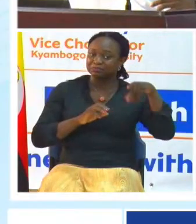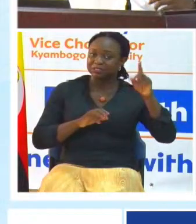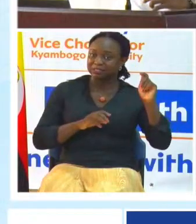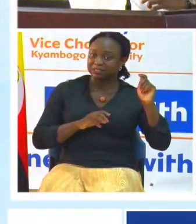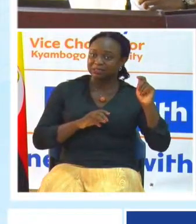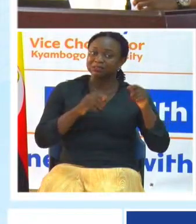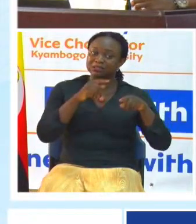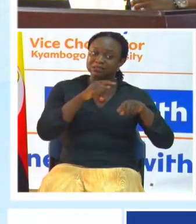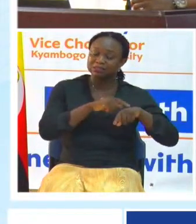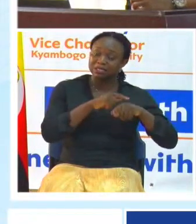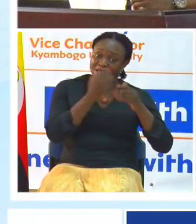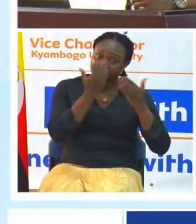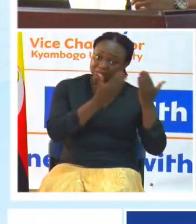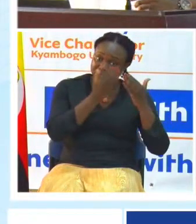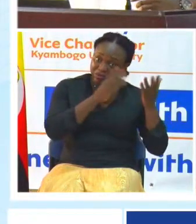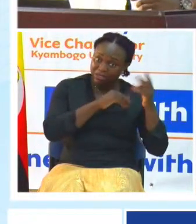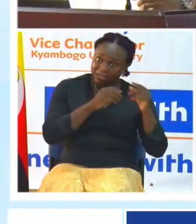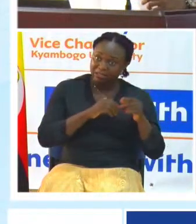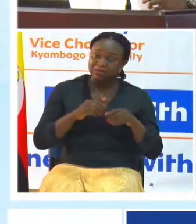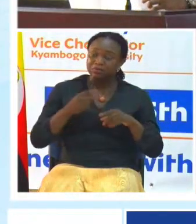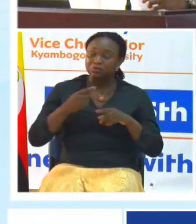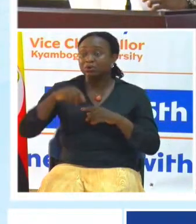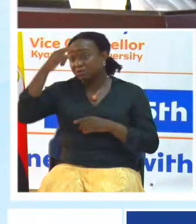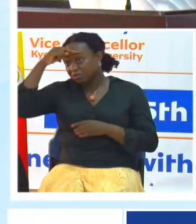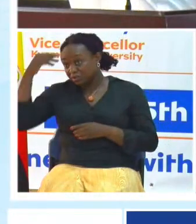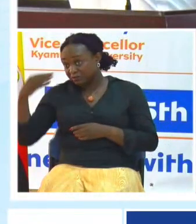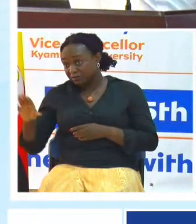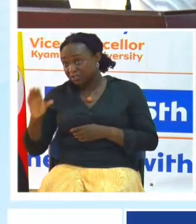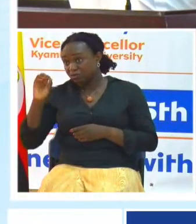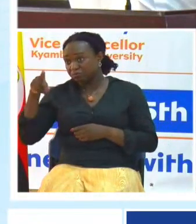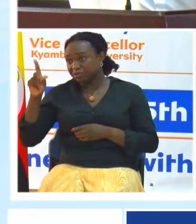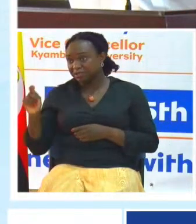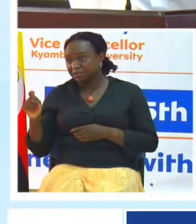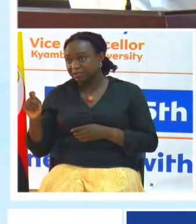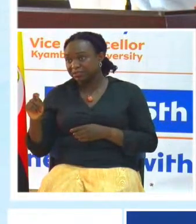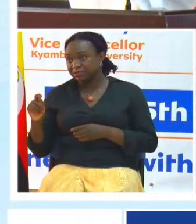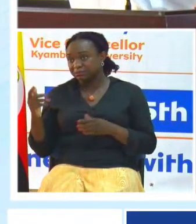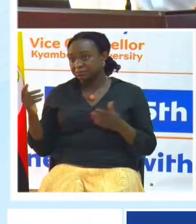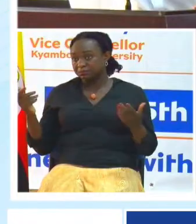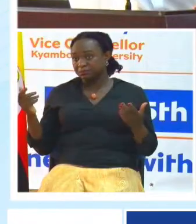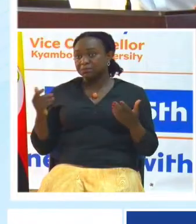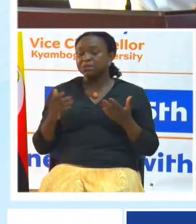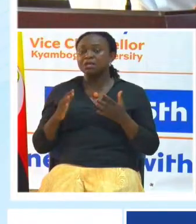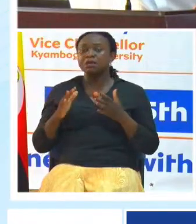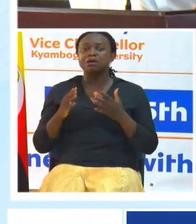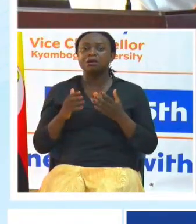study cycle, OPT is after you've graduated. How many of you are in STEM?